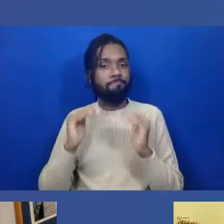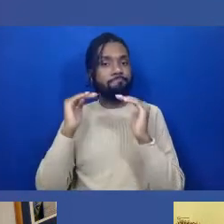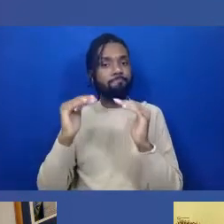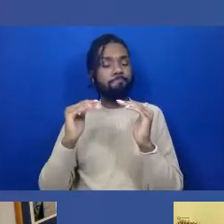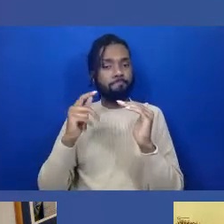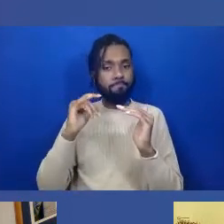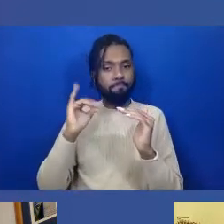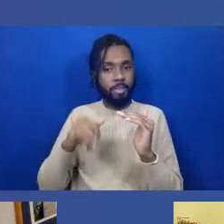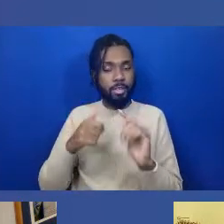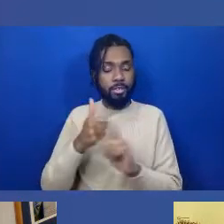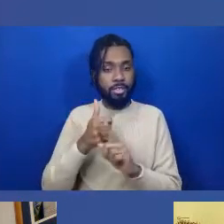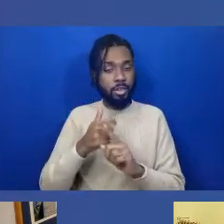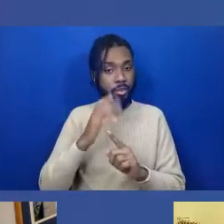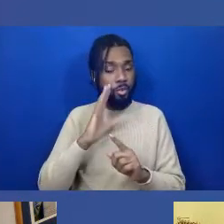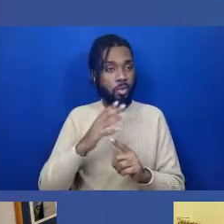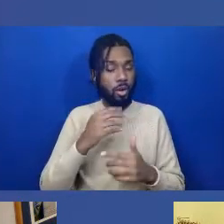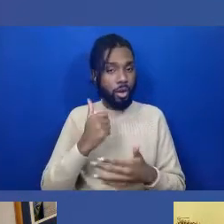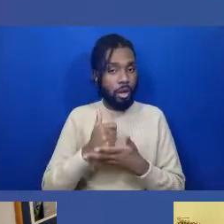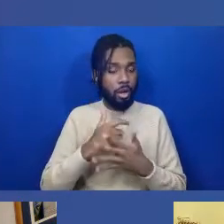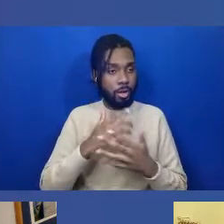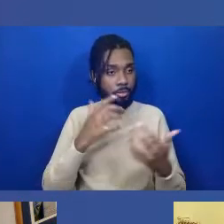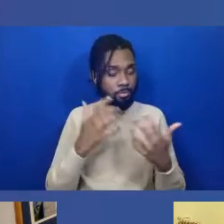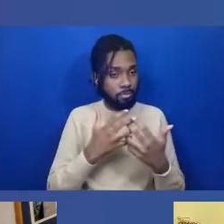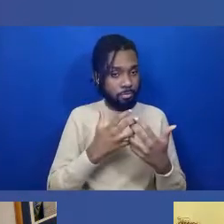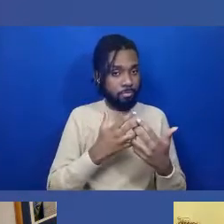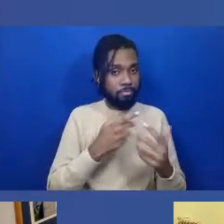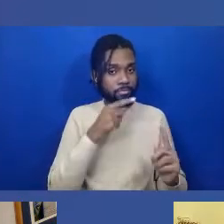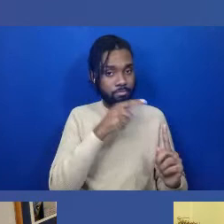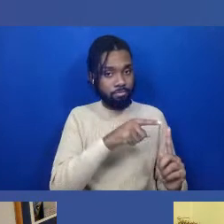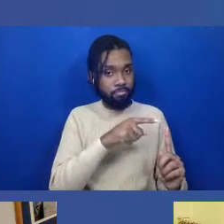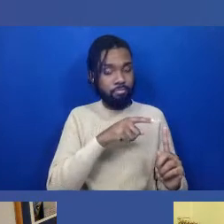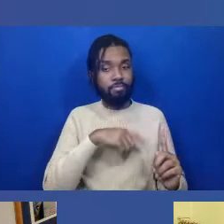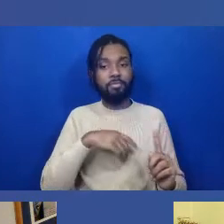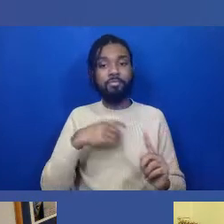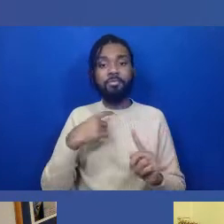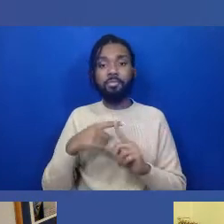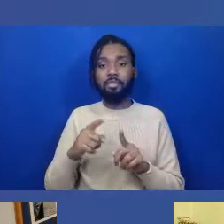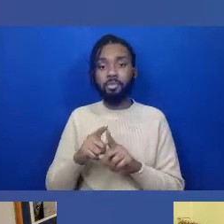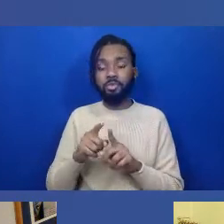to respond to all these mechanisms. And then another part of it is,